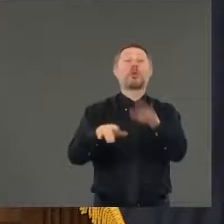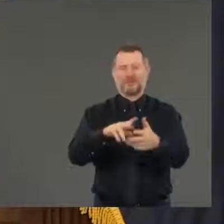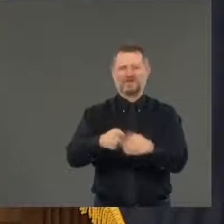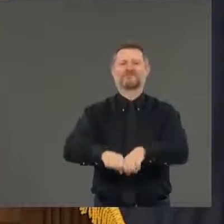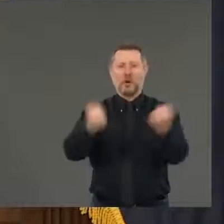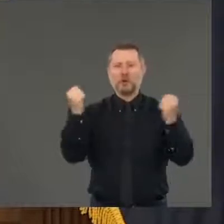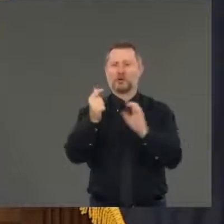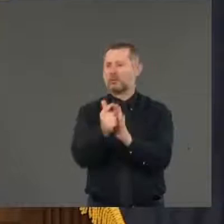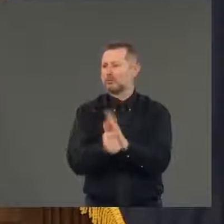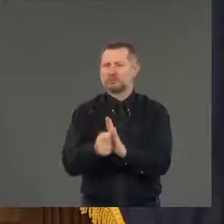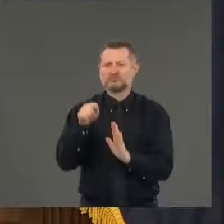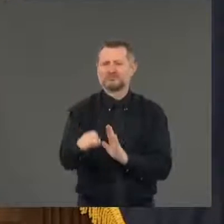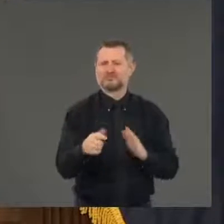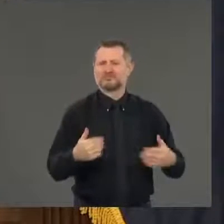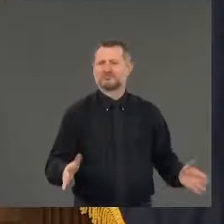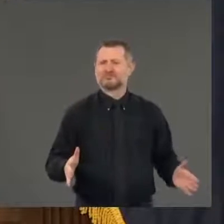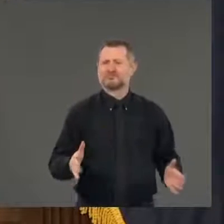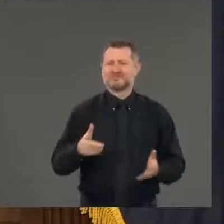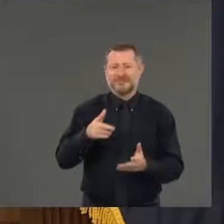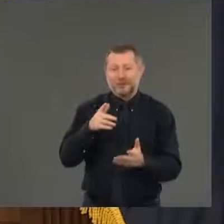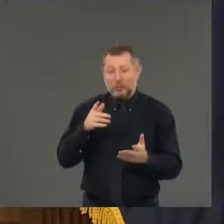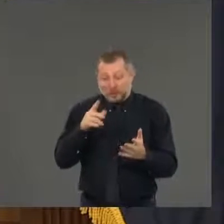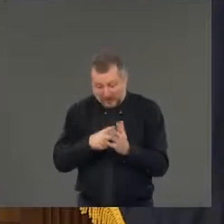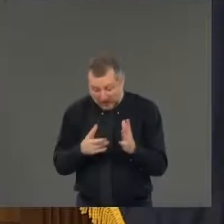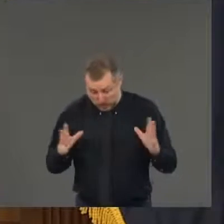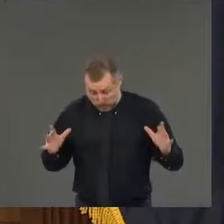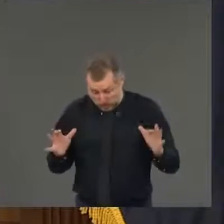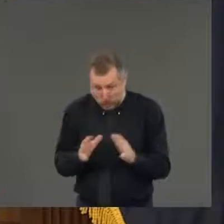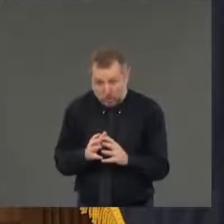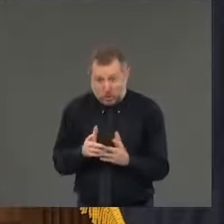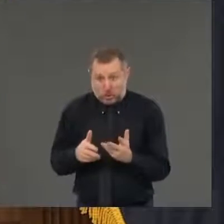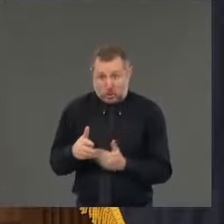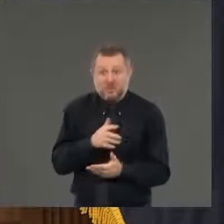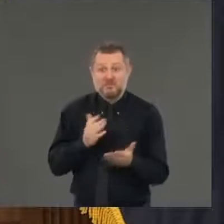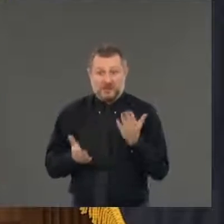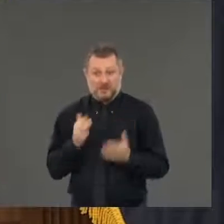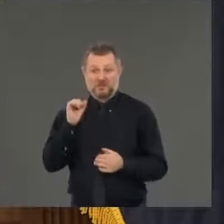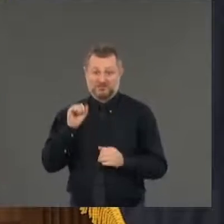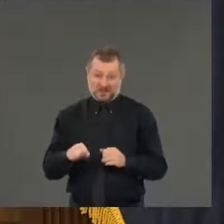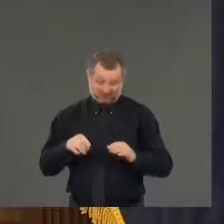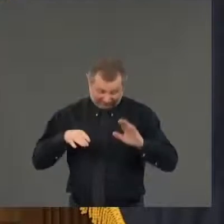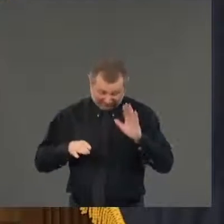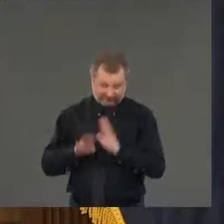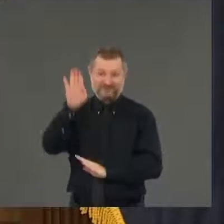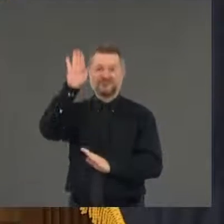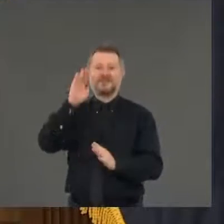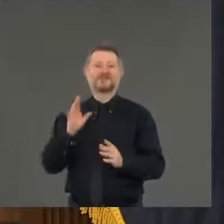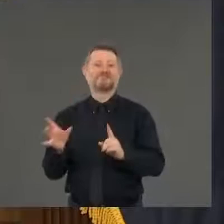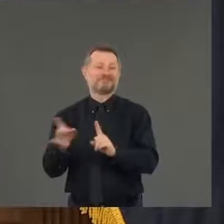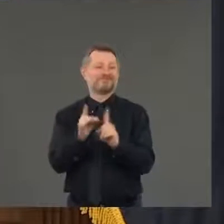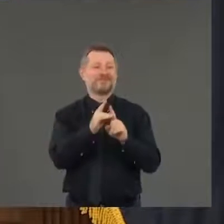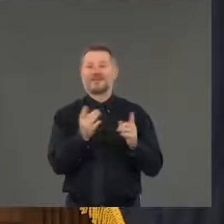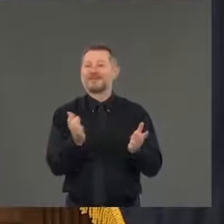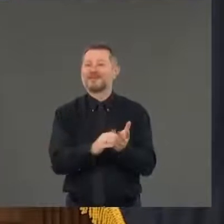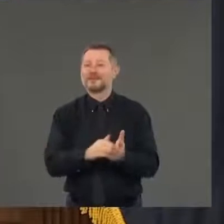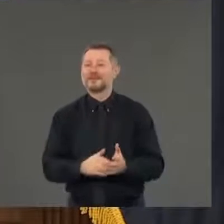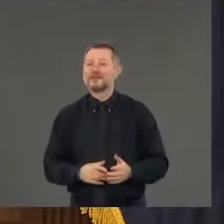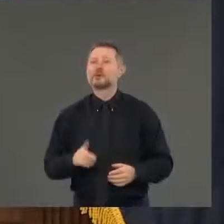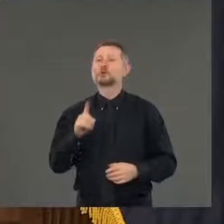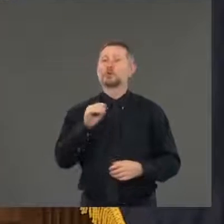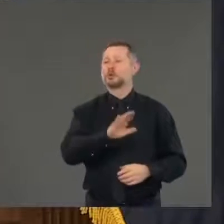This will most probably lead to a spread of the virus. Do your